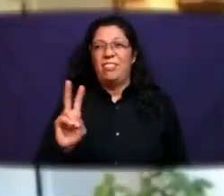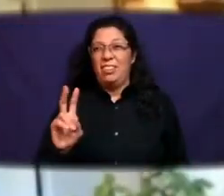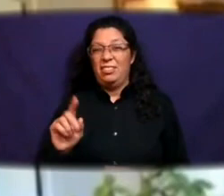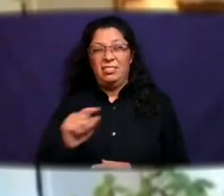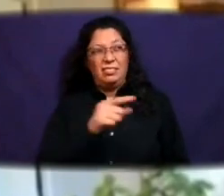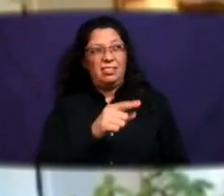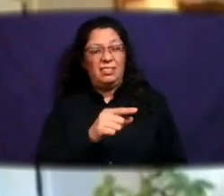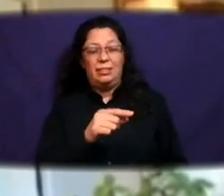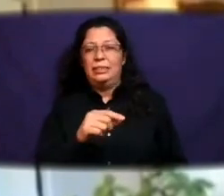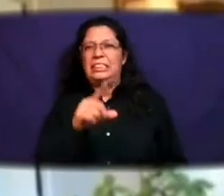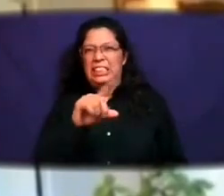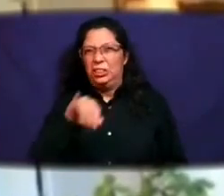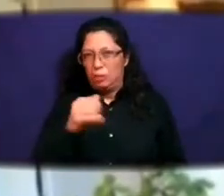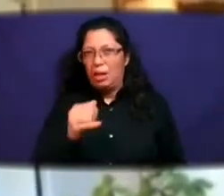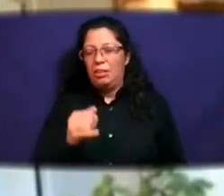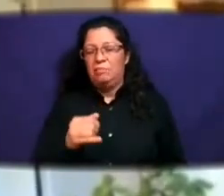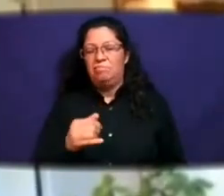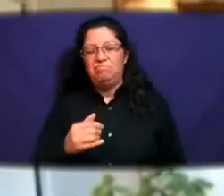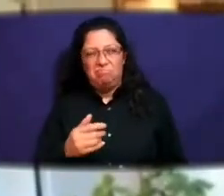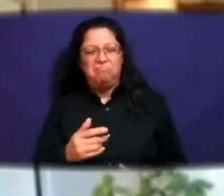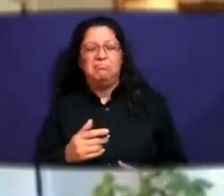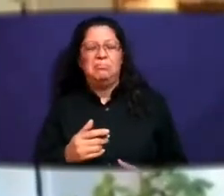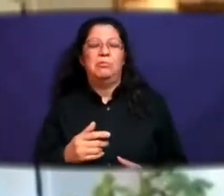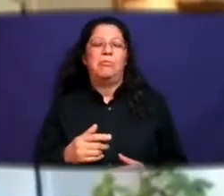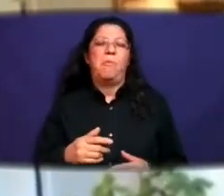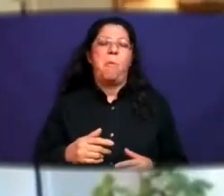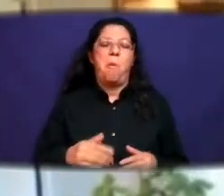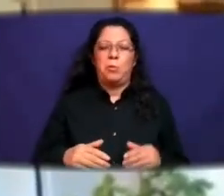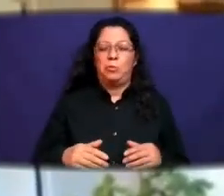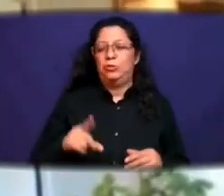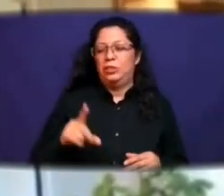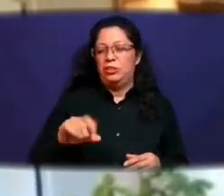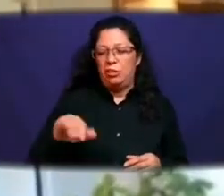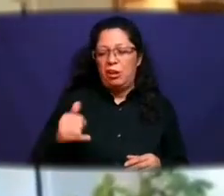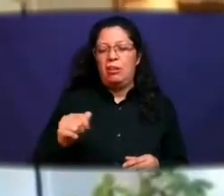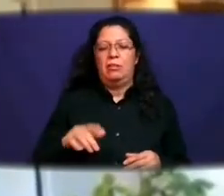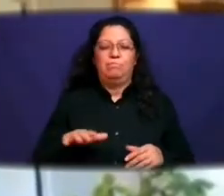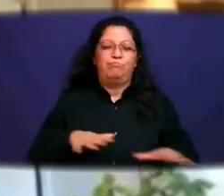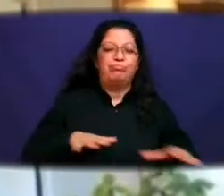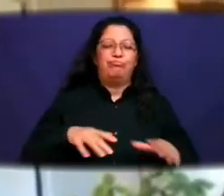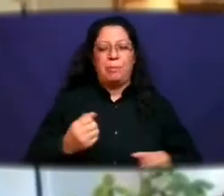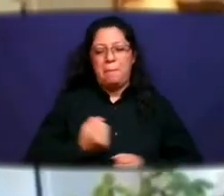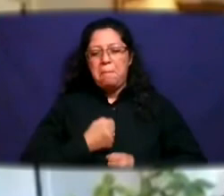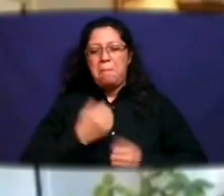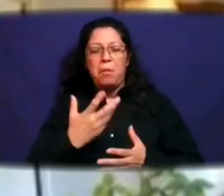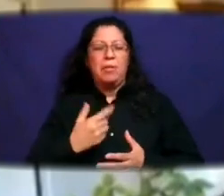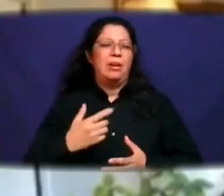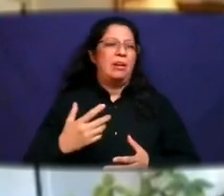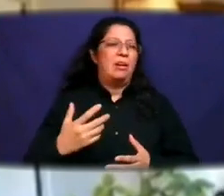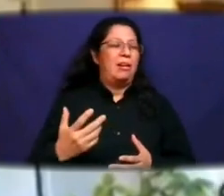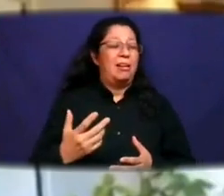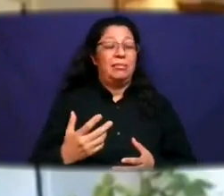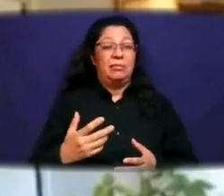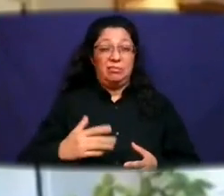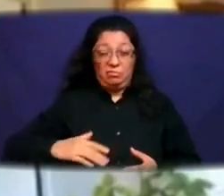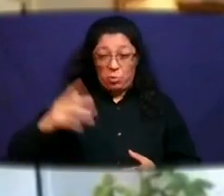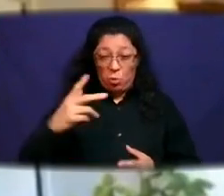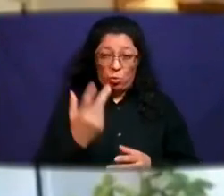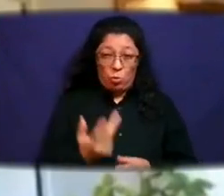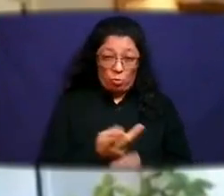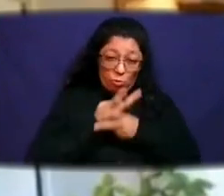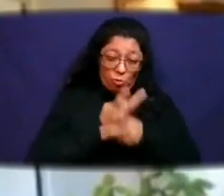A DJ, spins records and poetry, raising three boys,